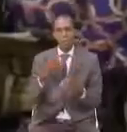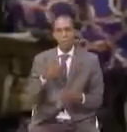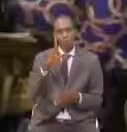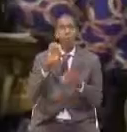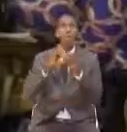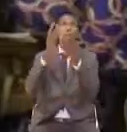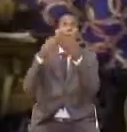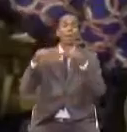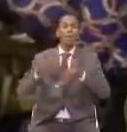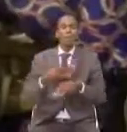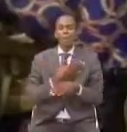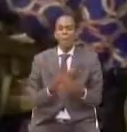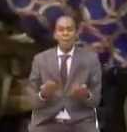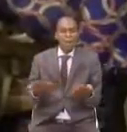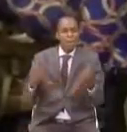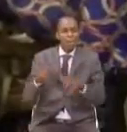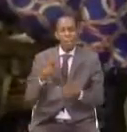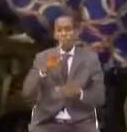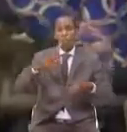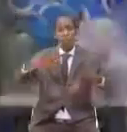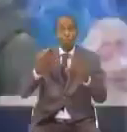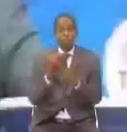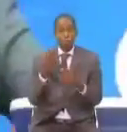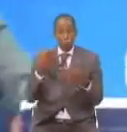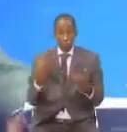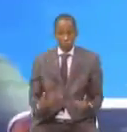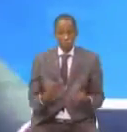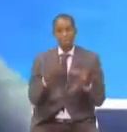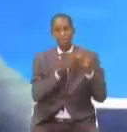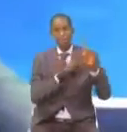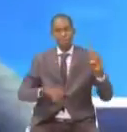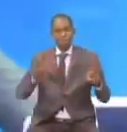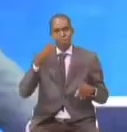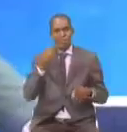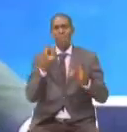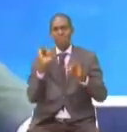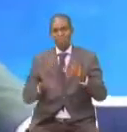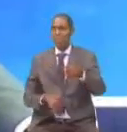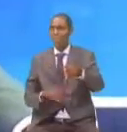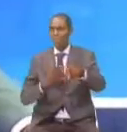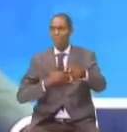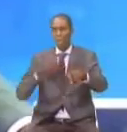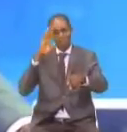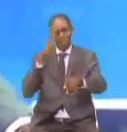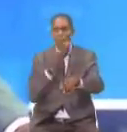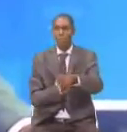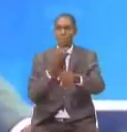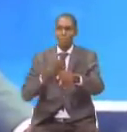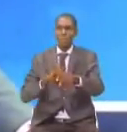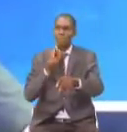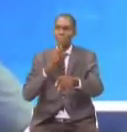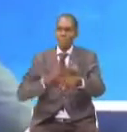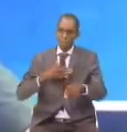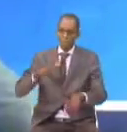And anywhere you go from today, the Lord will say, that's my child. That's my child. When